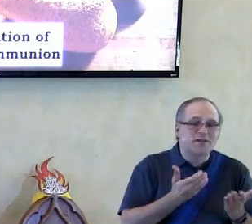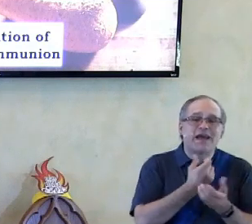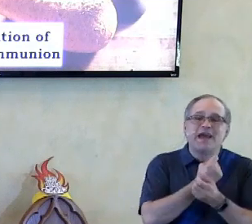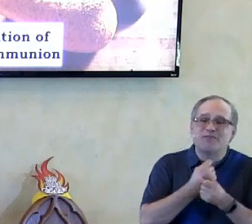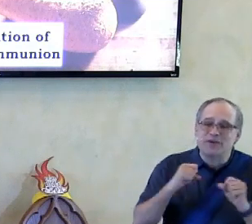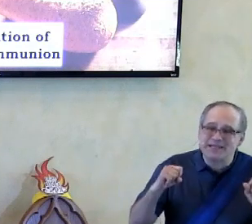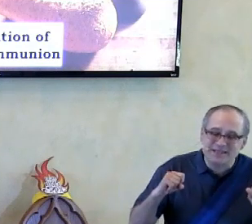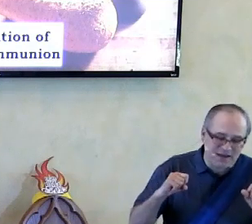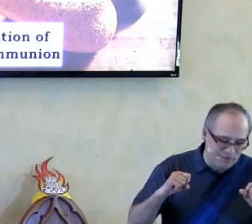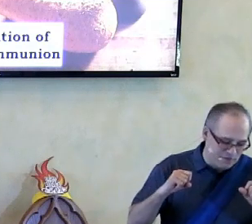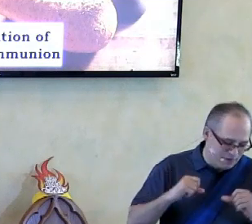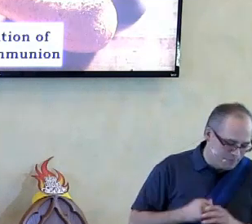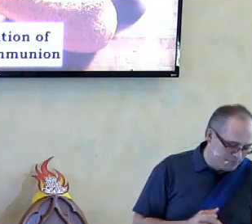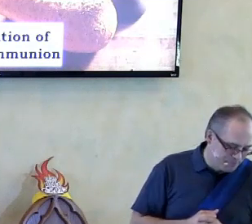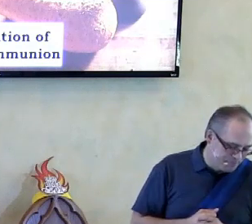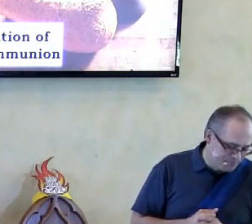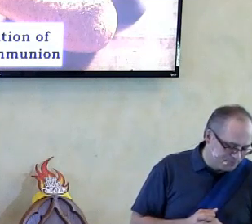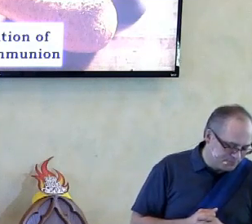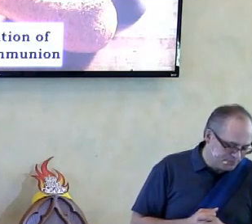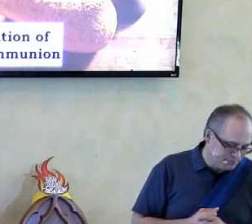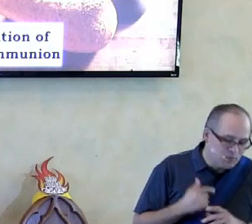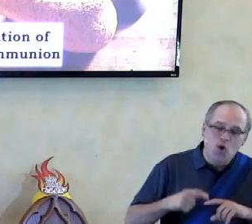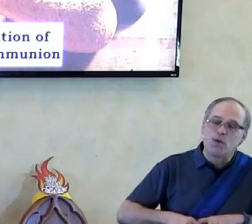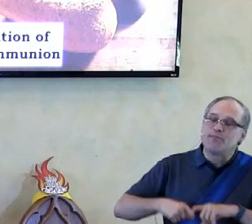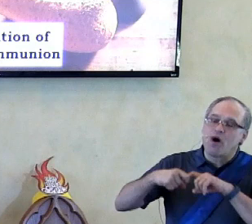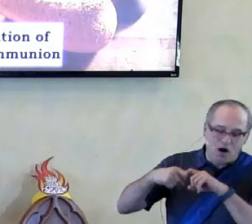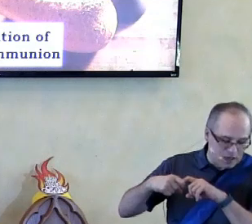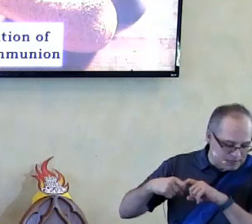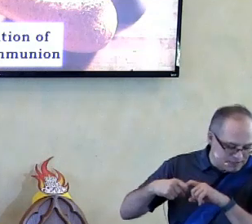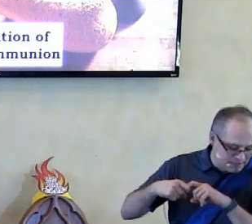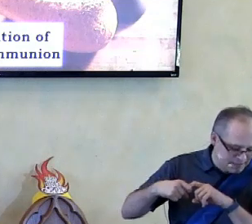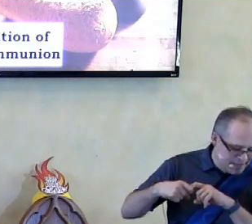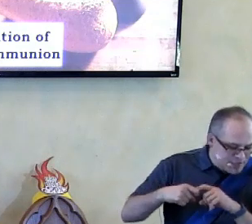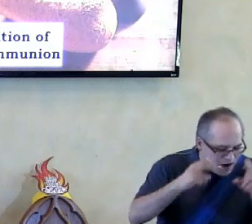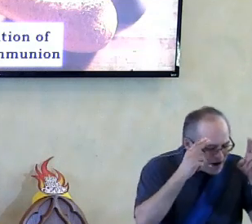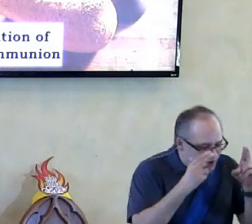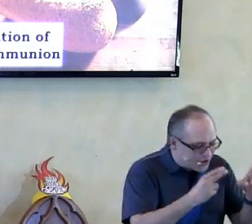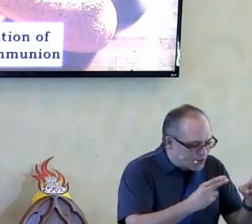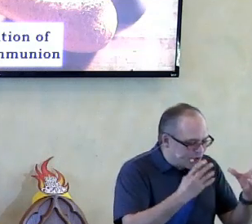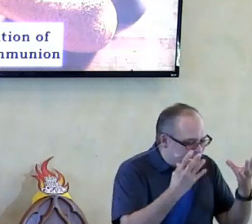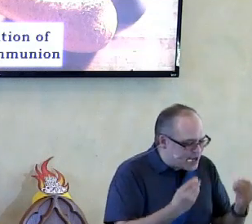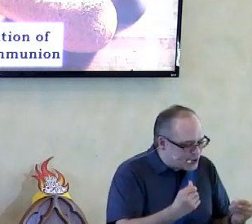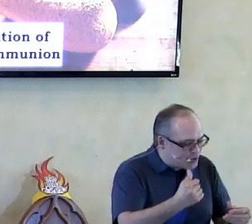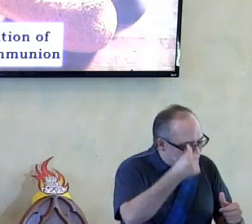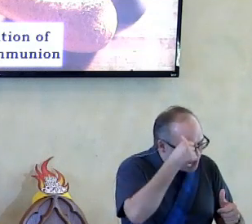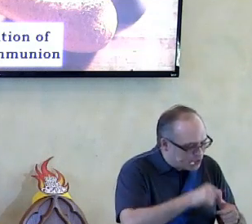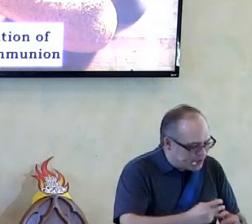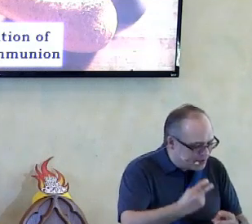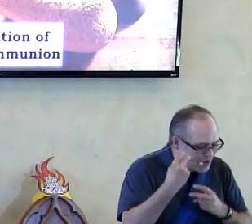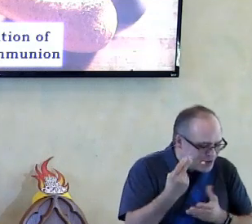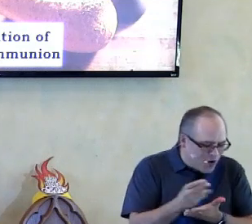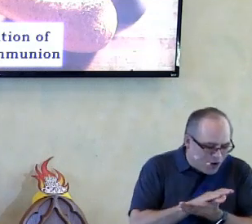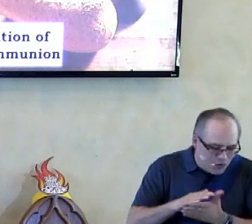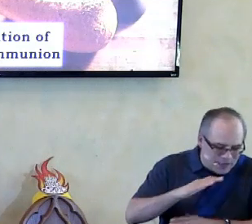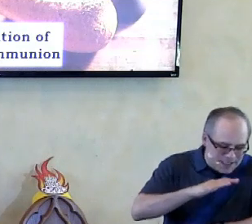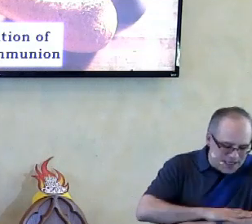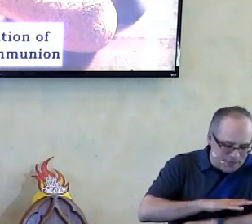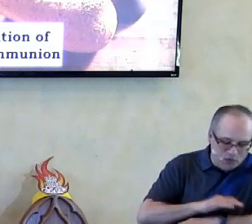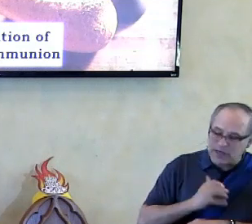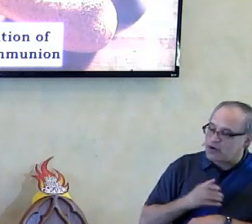served and be safe. We pause to honor with tender memory the